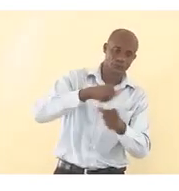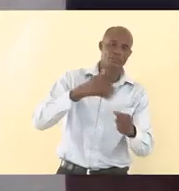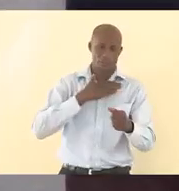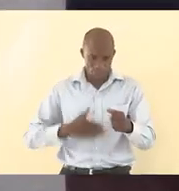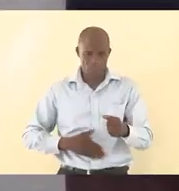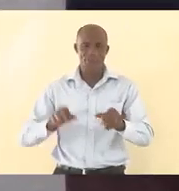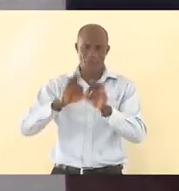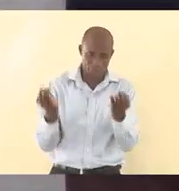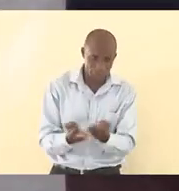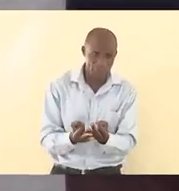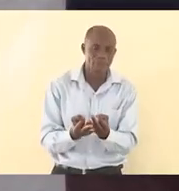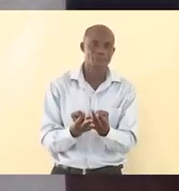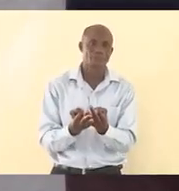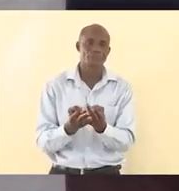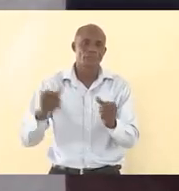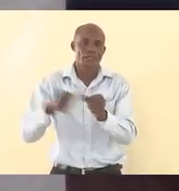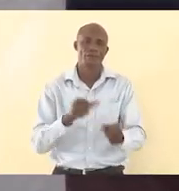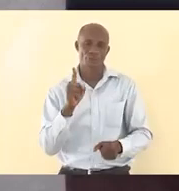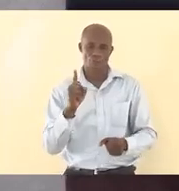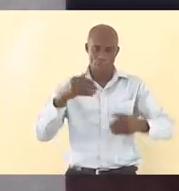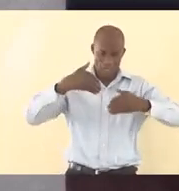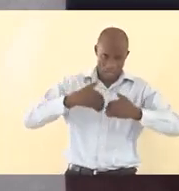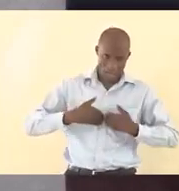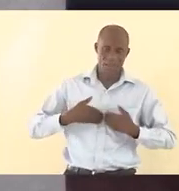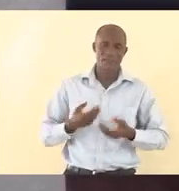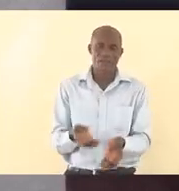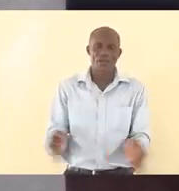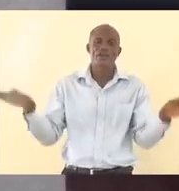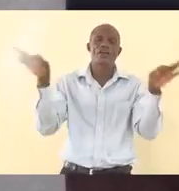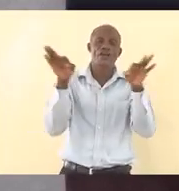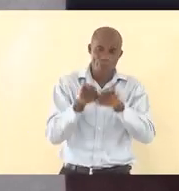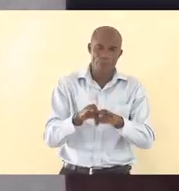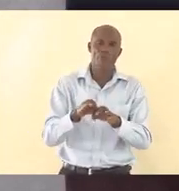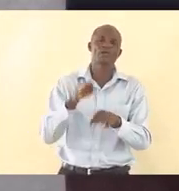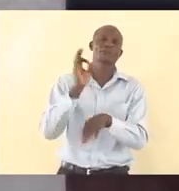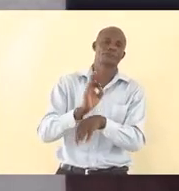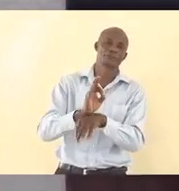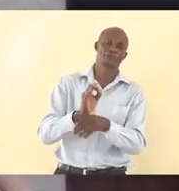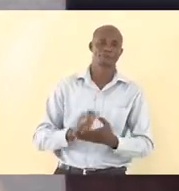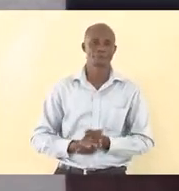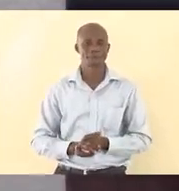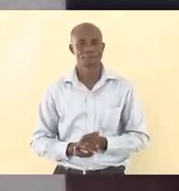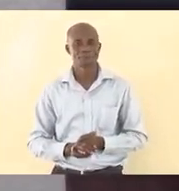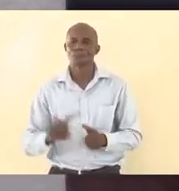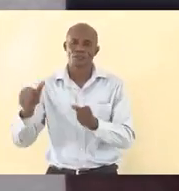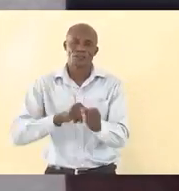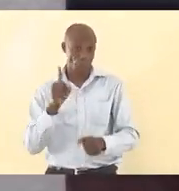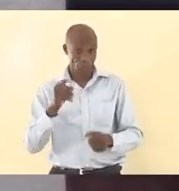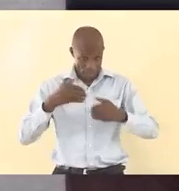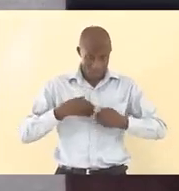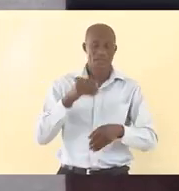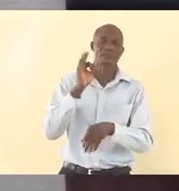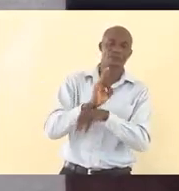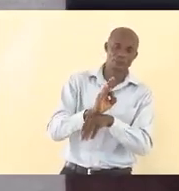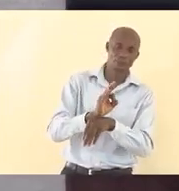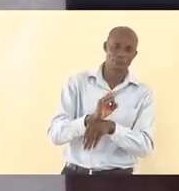church, everyone has an indispensable role. This is the point I was making. Everyone has a role. Let no one just